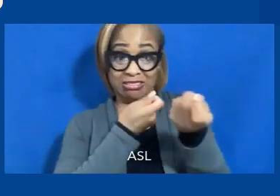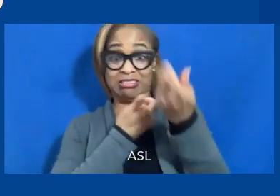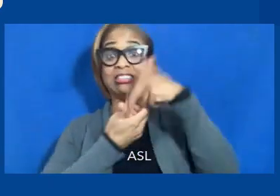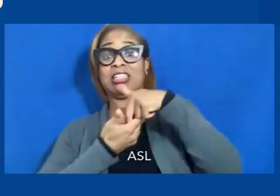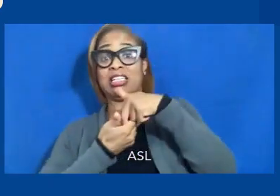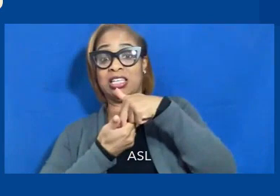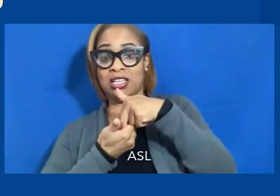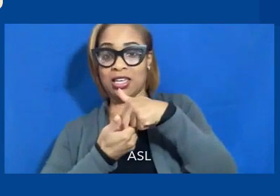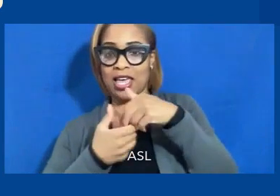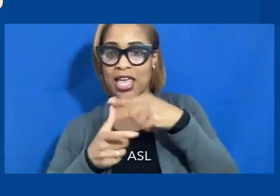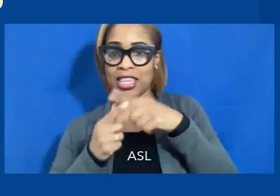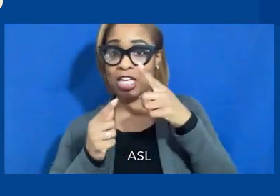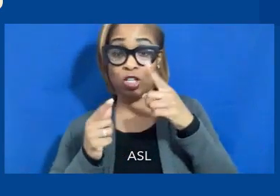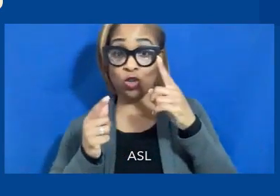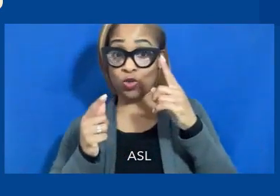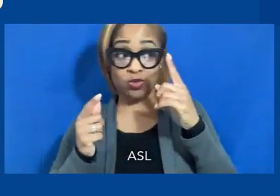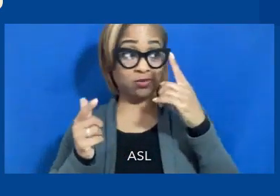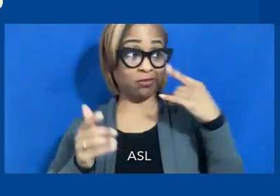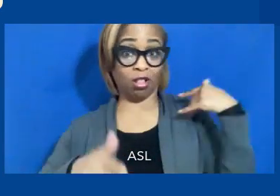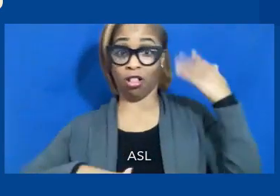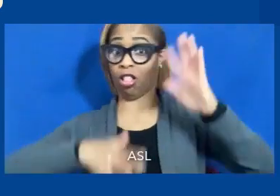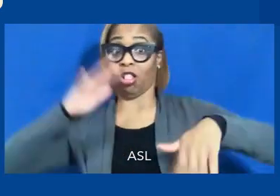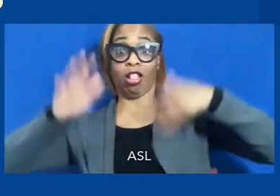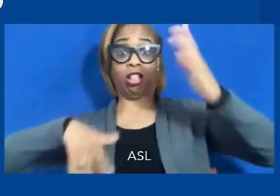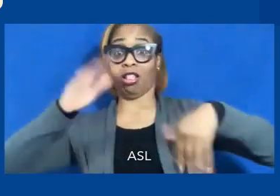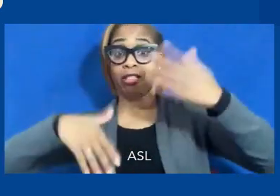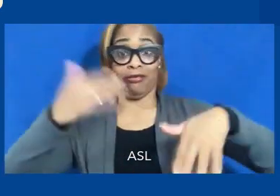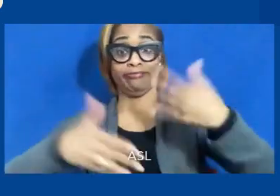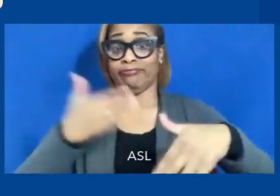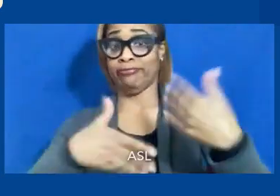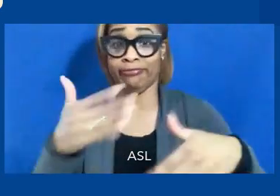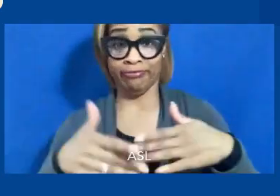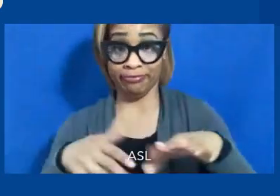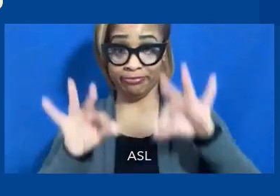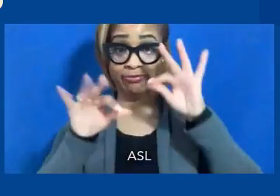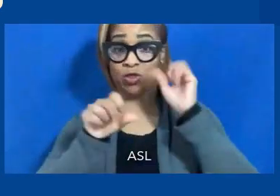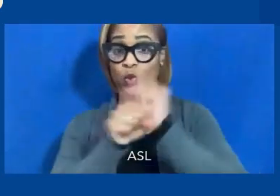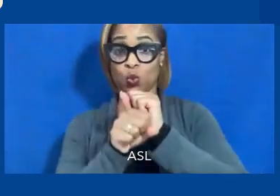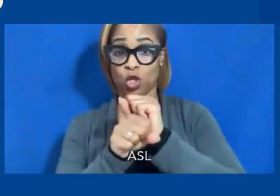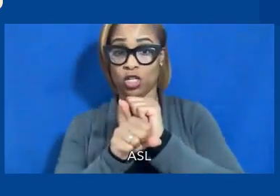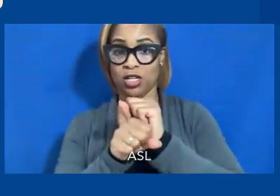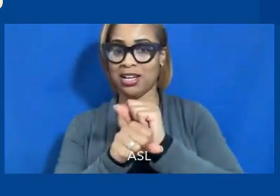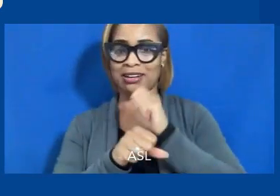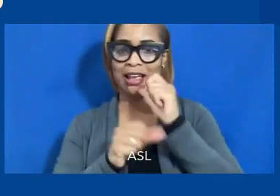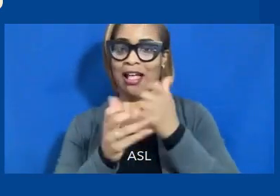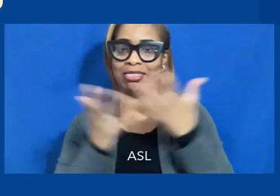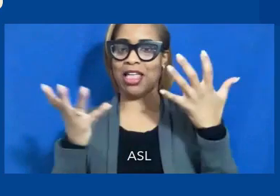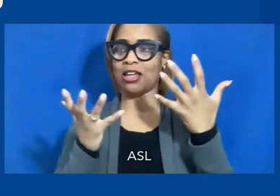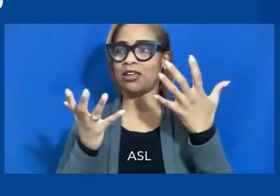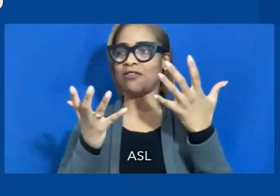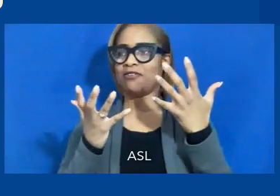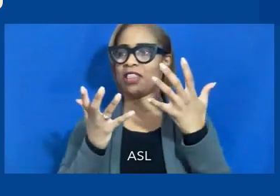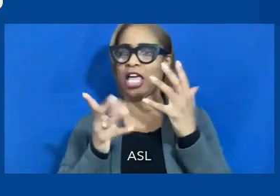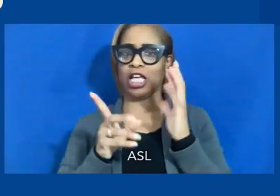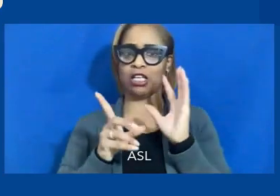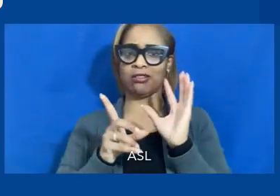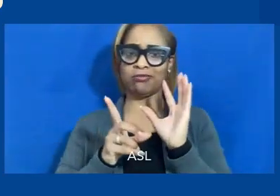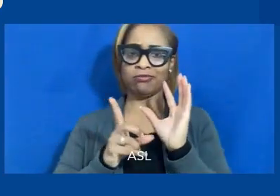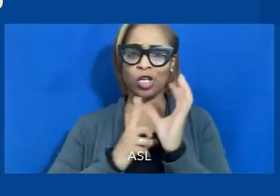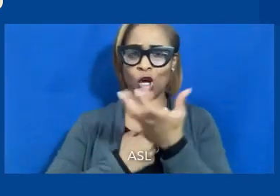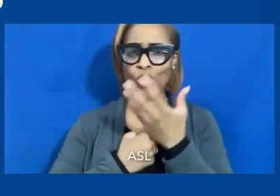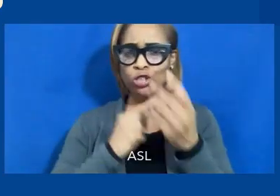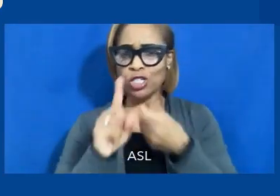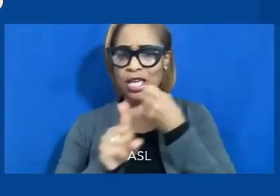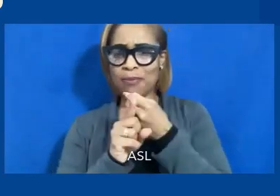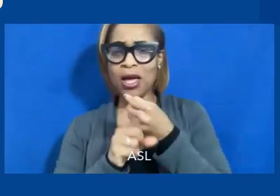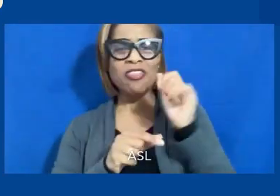of pick up the baton where it's being handed to you. There's not a lot of culture impact that you can have. That company is